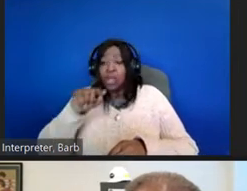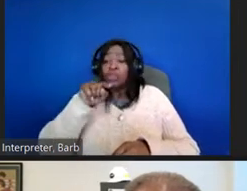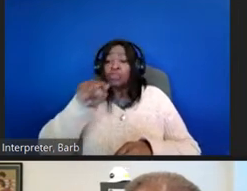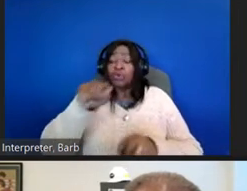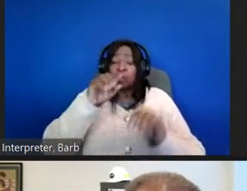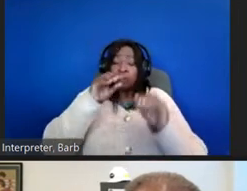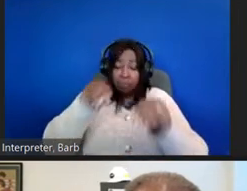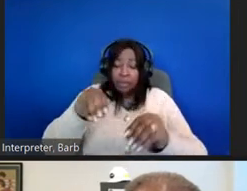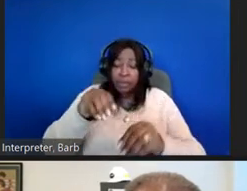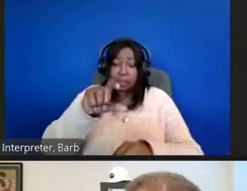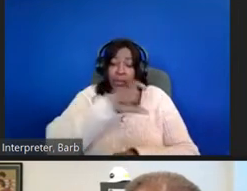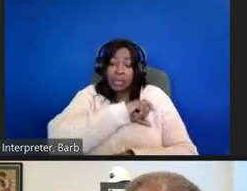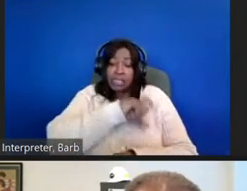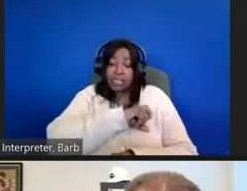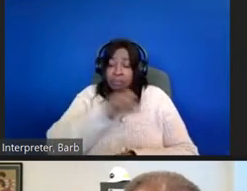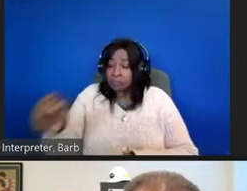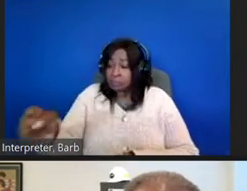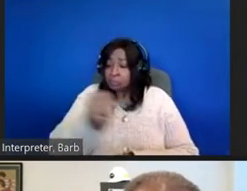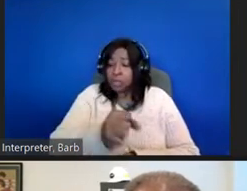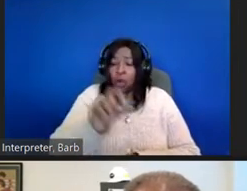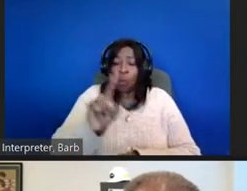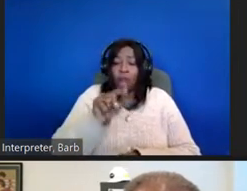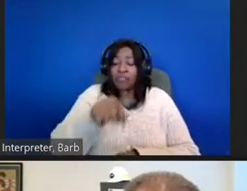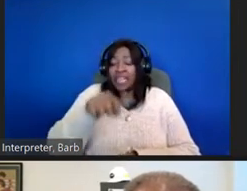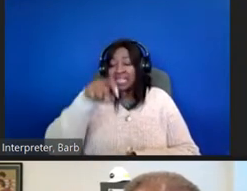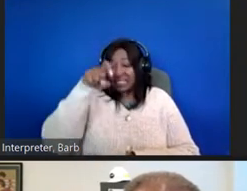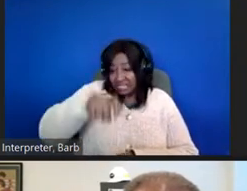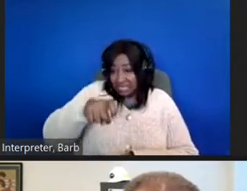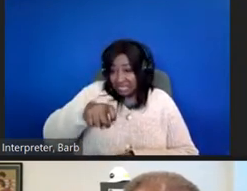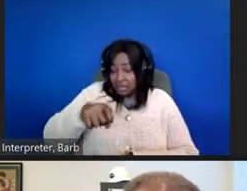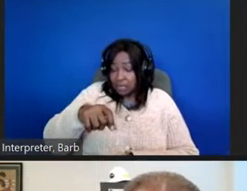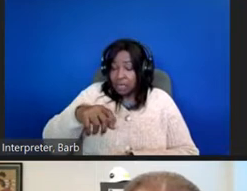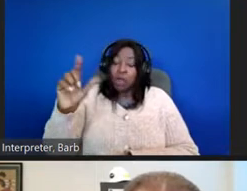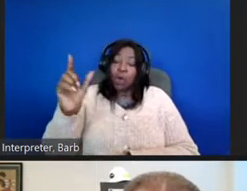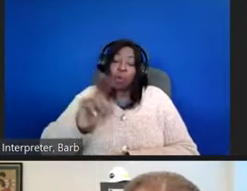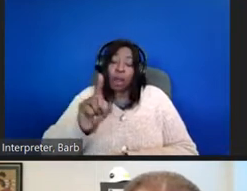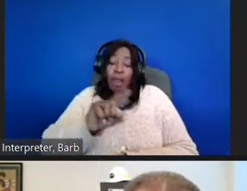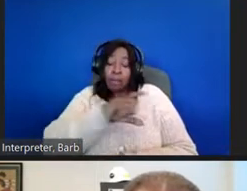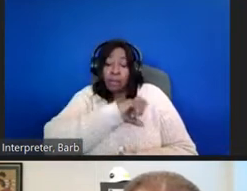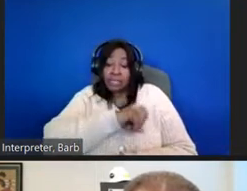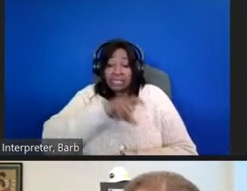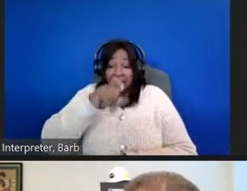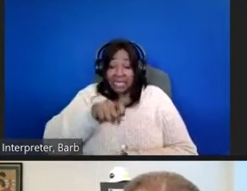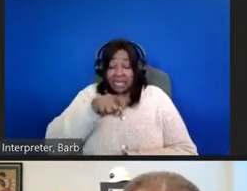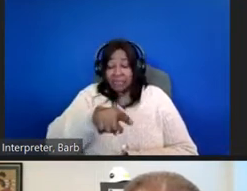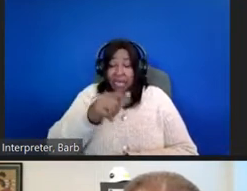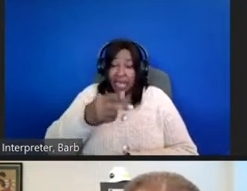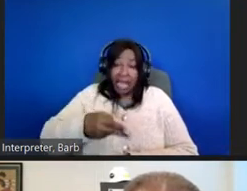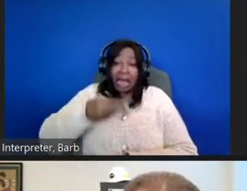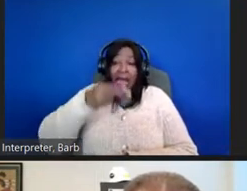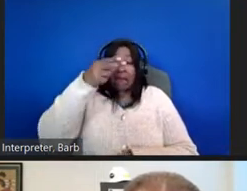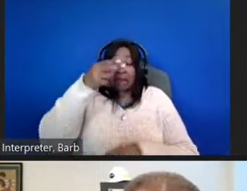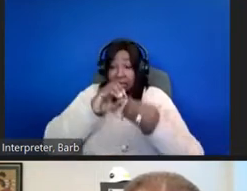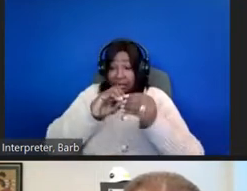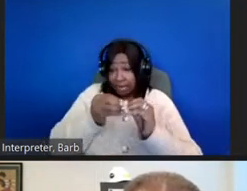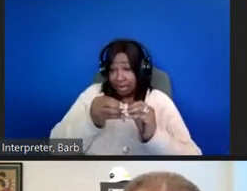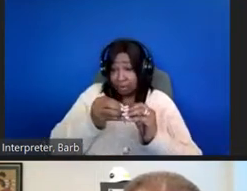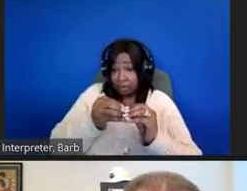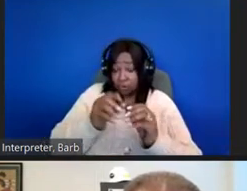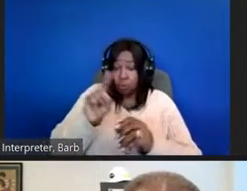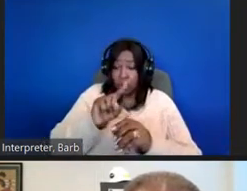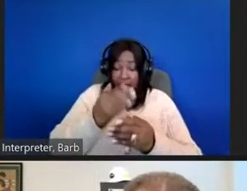needed. So where policemen are needed, there tends to be higher numbers. Where things are